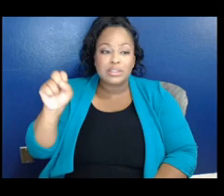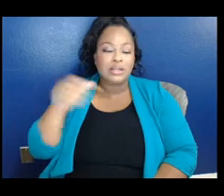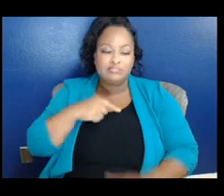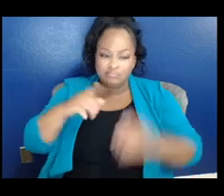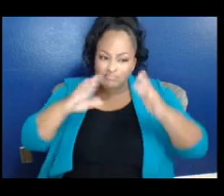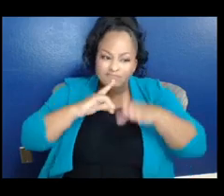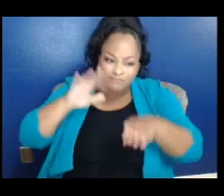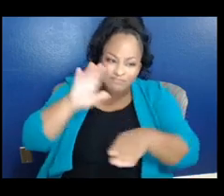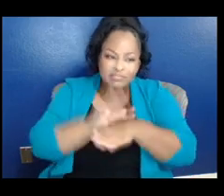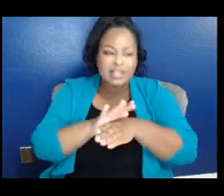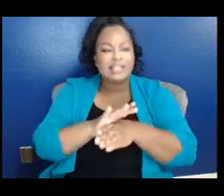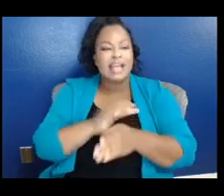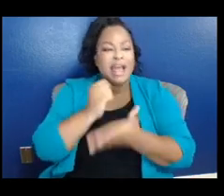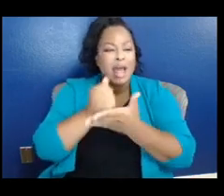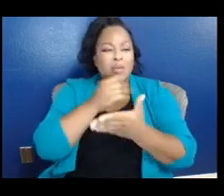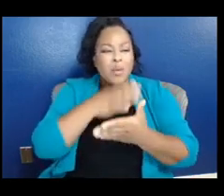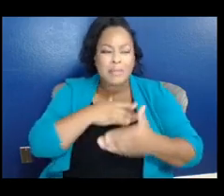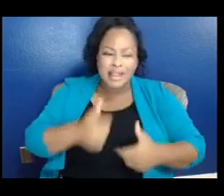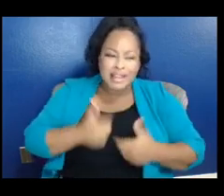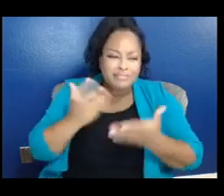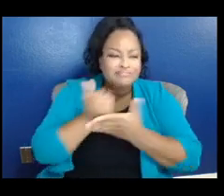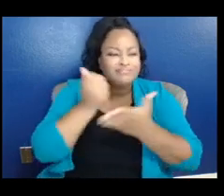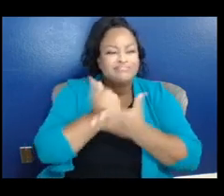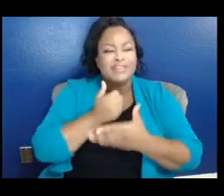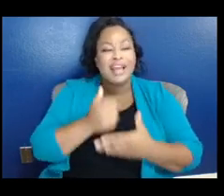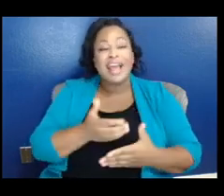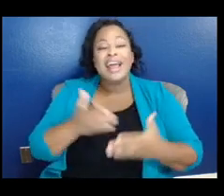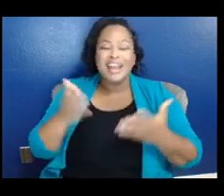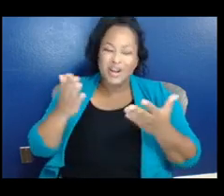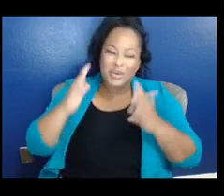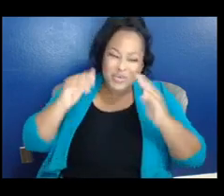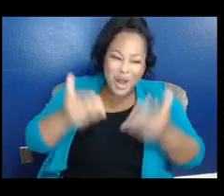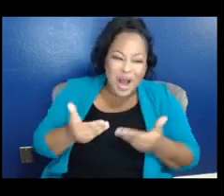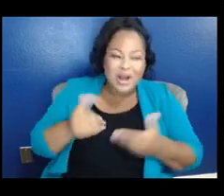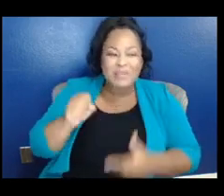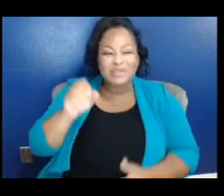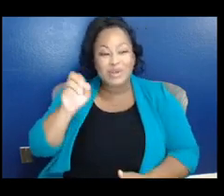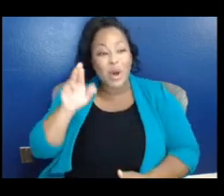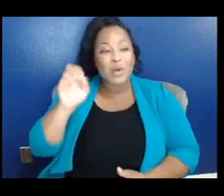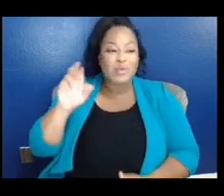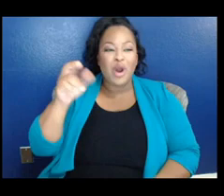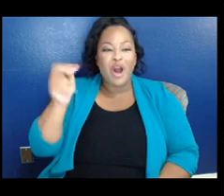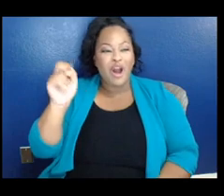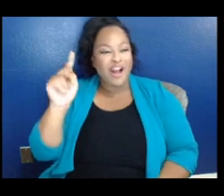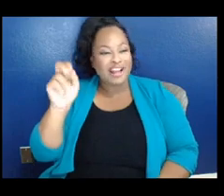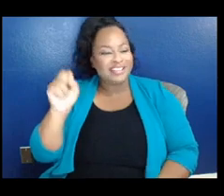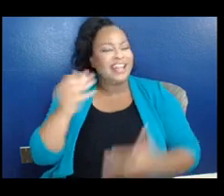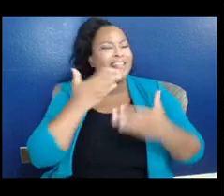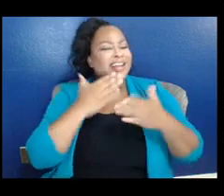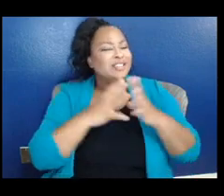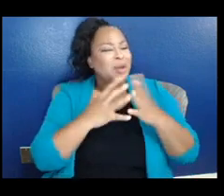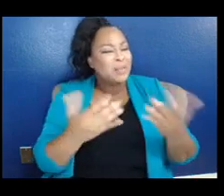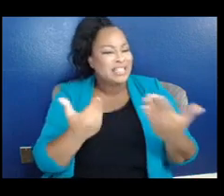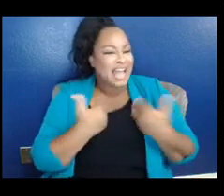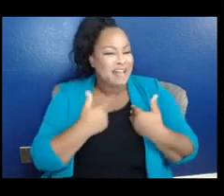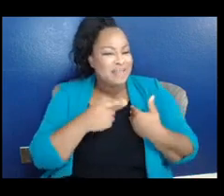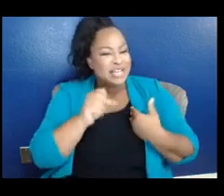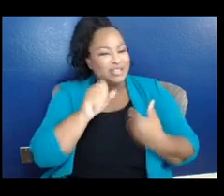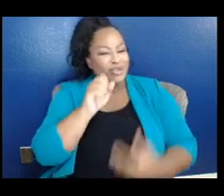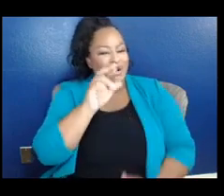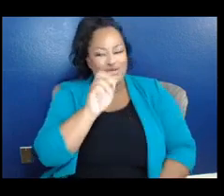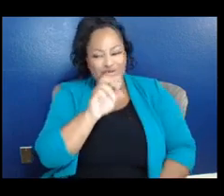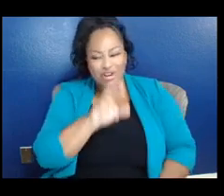committed to helping women live their best lives. Welcome, Soror Hawkins. How are you? Thank you so much for having me,